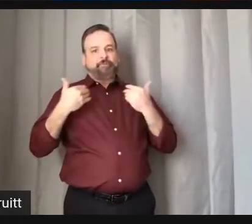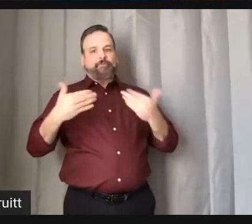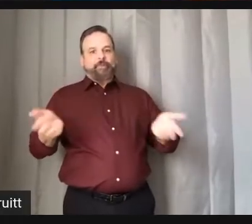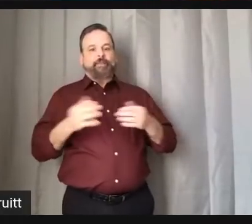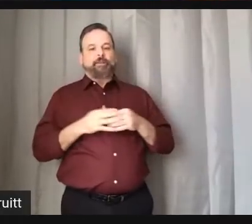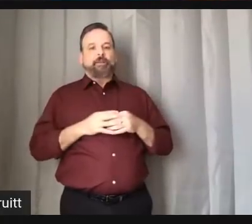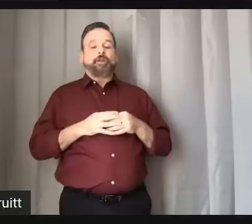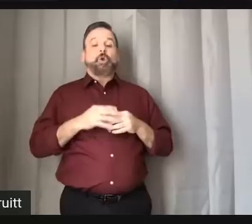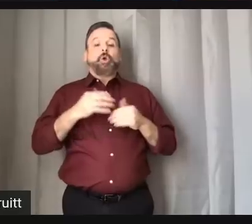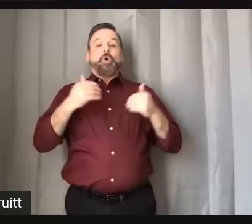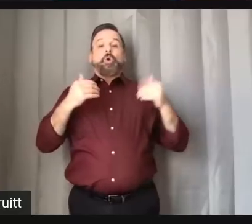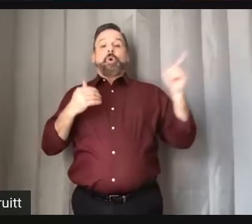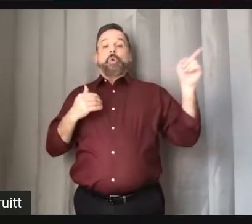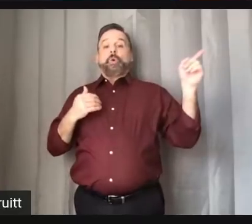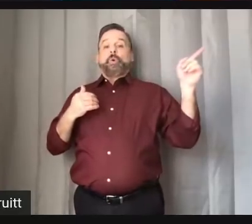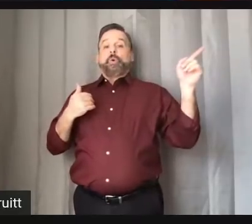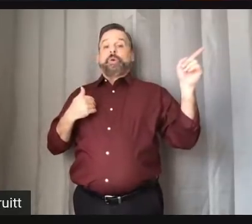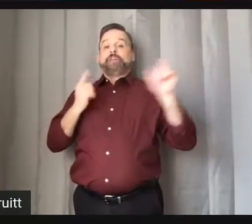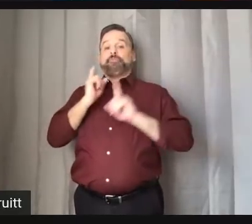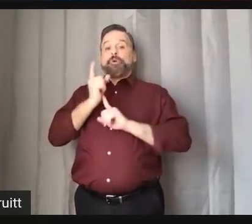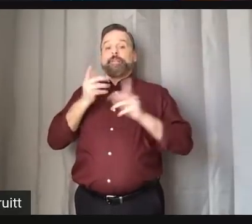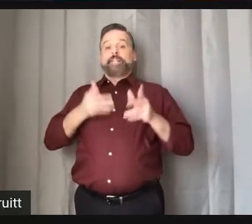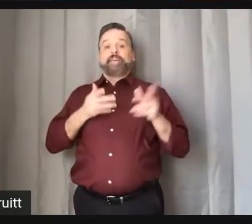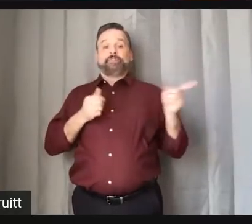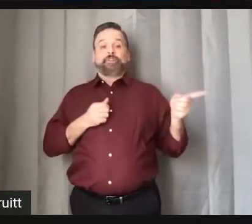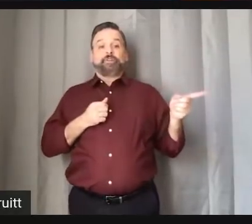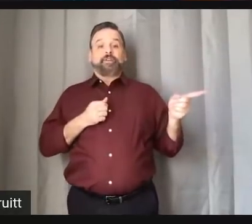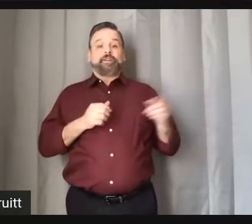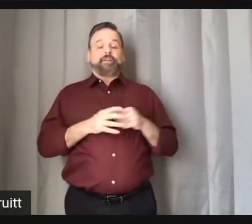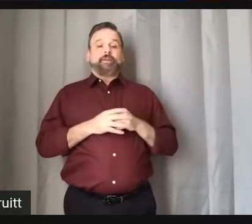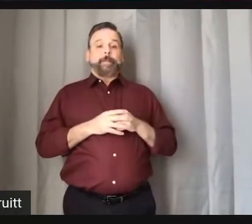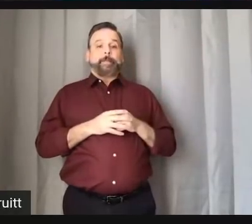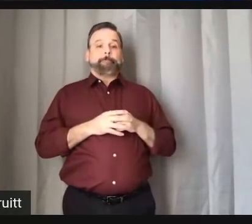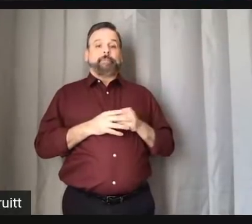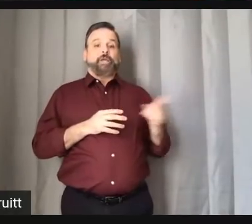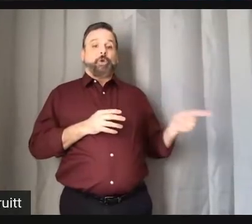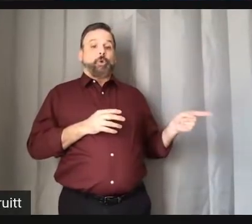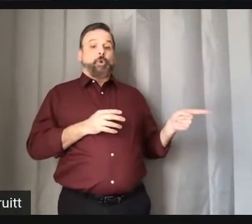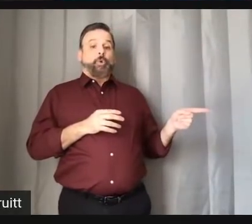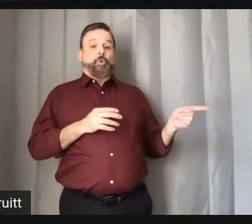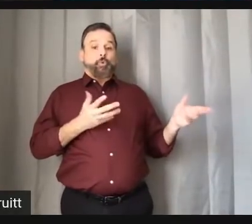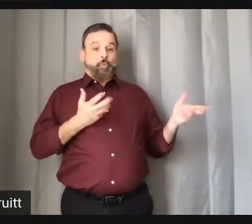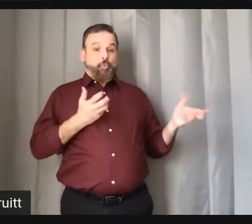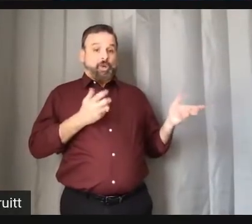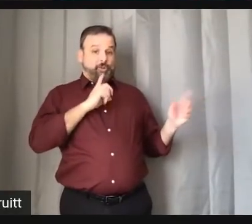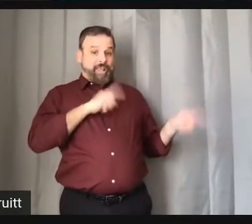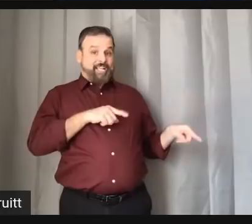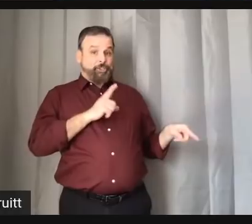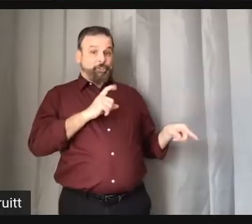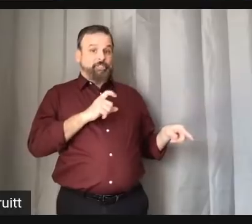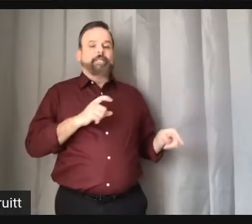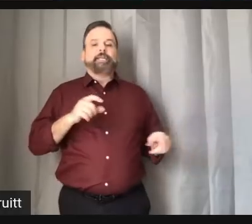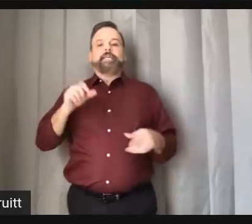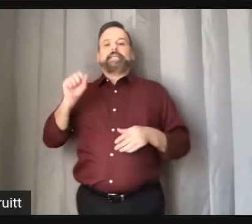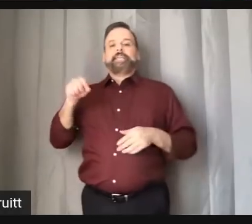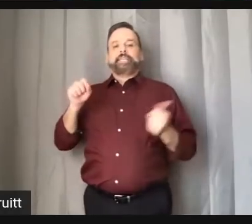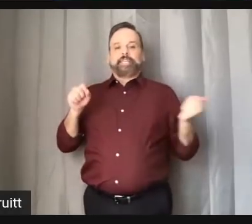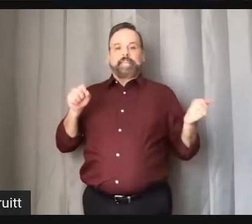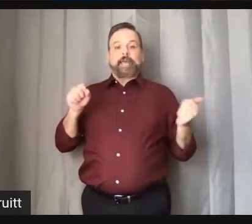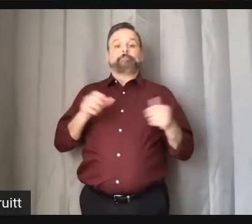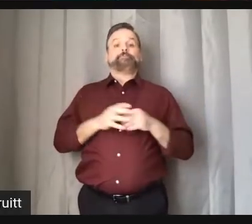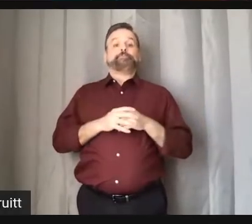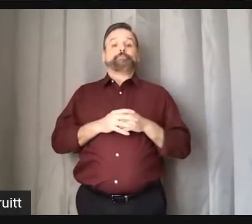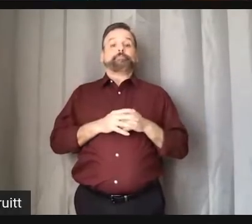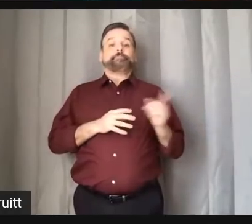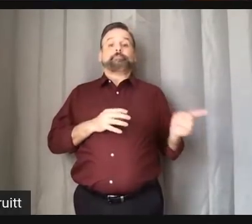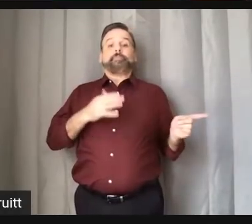We have 1 minute left. Hey. So Kwame, do you want to answer really quickly? Yeah. You